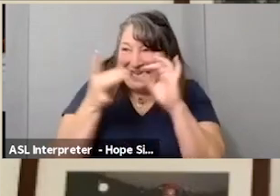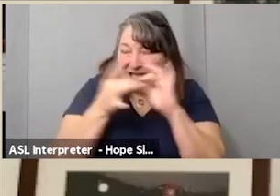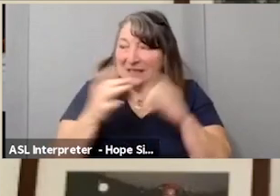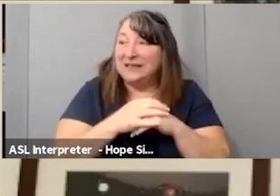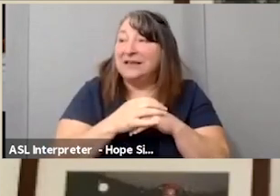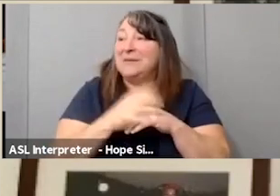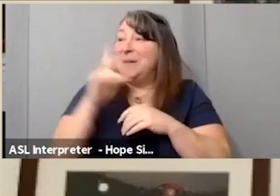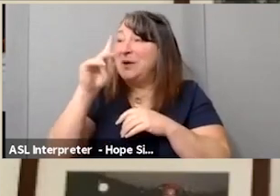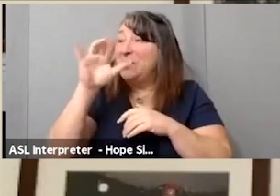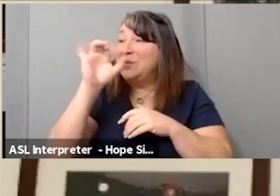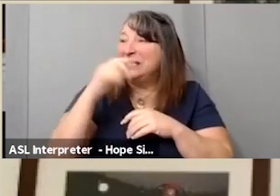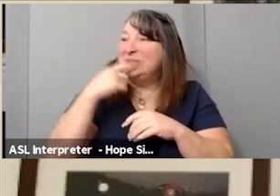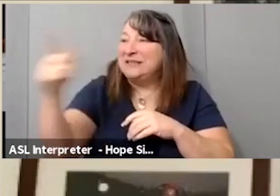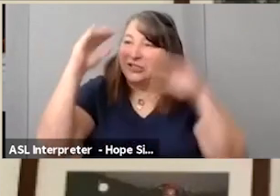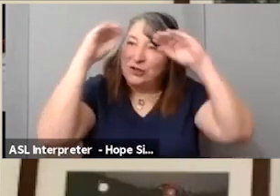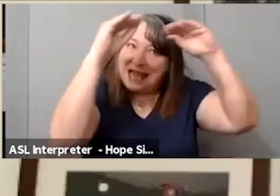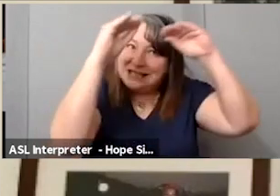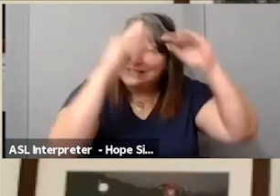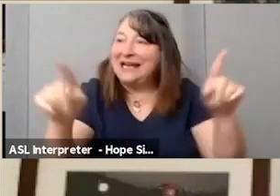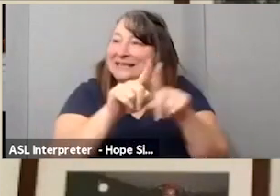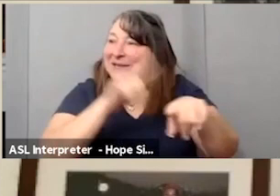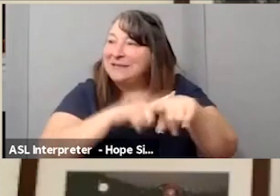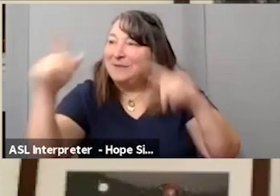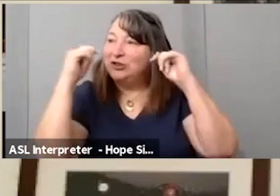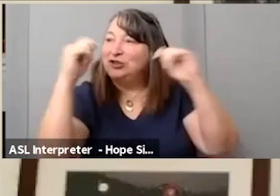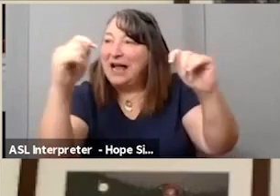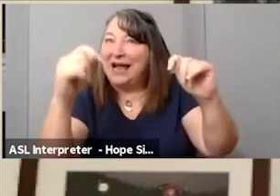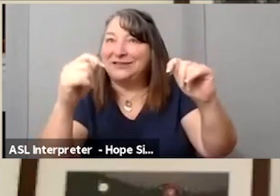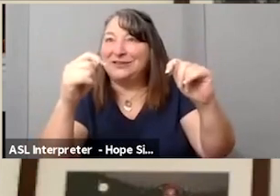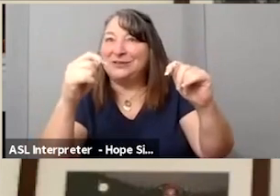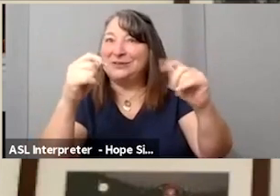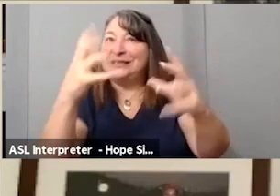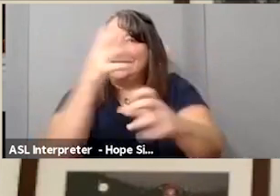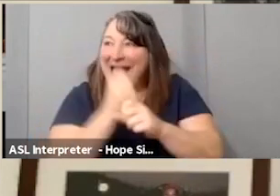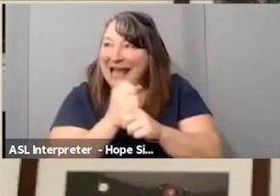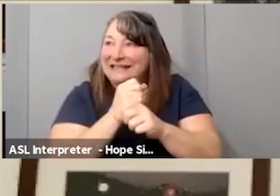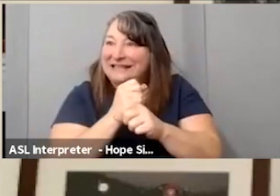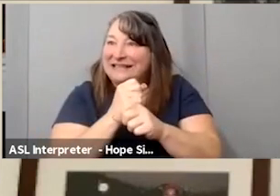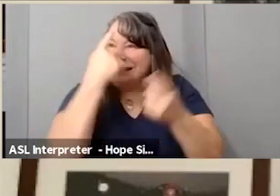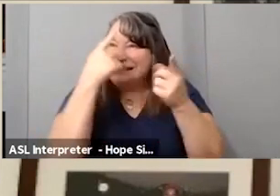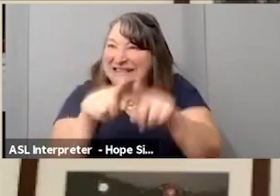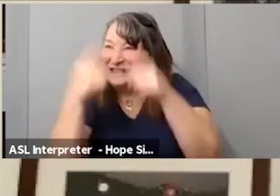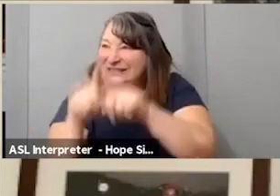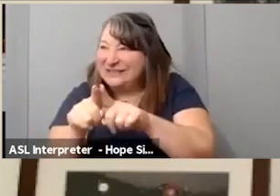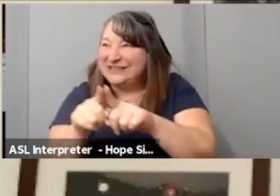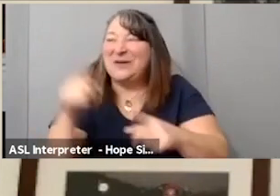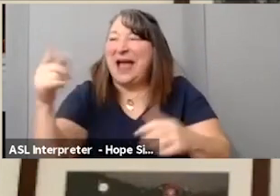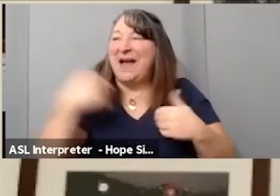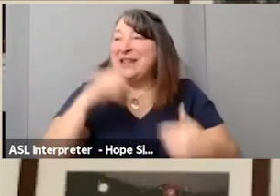you're educating at the same time that you're trying to close the deal, so you have the whole art of the deal going